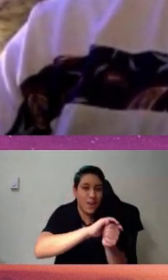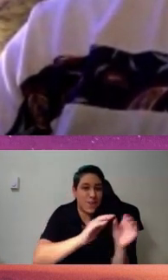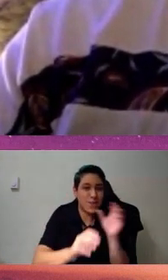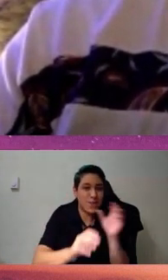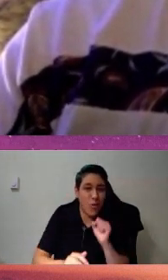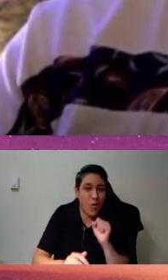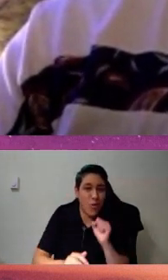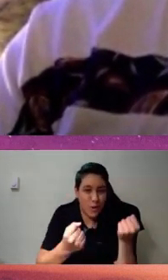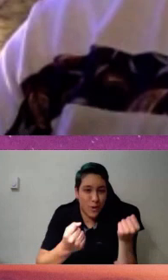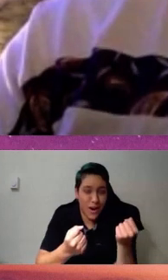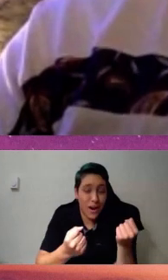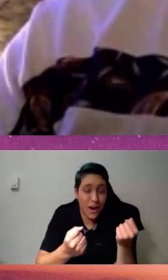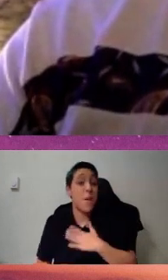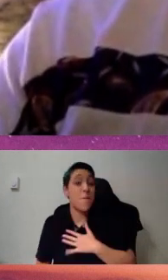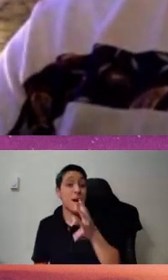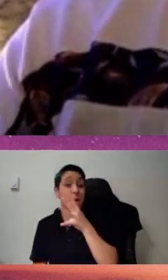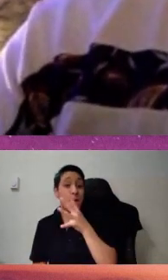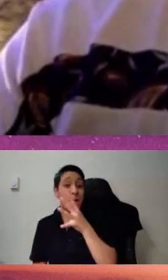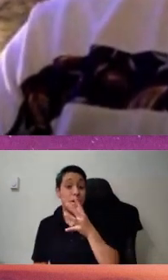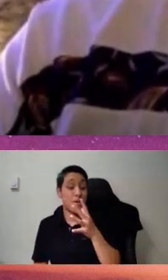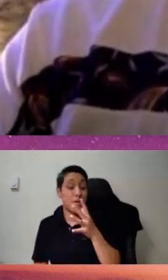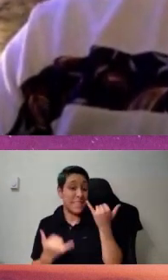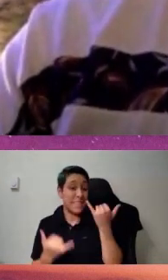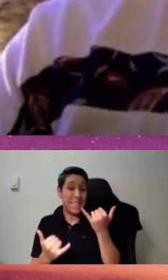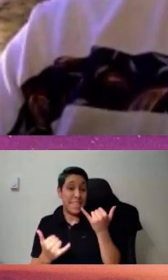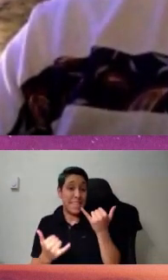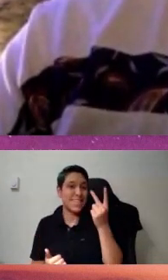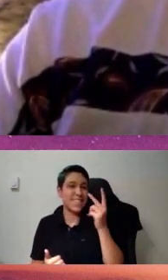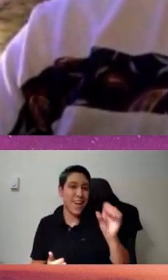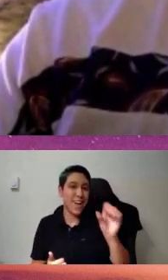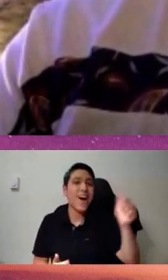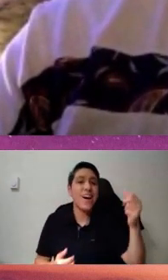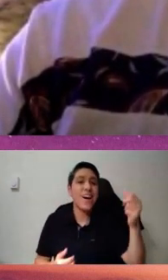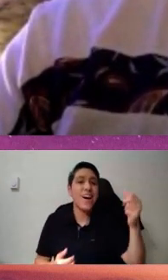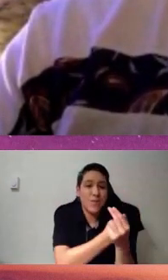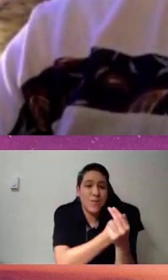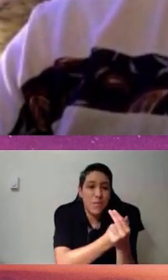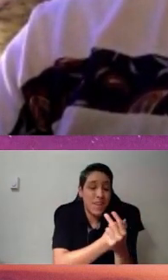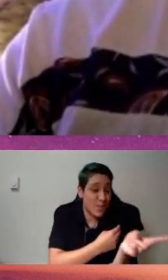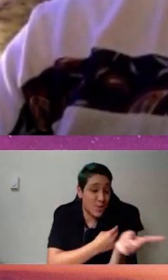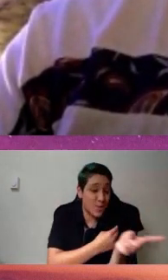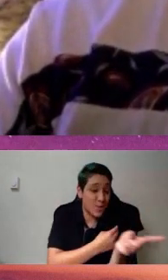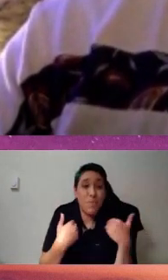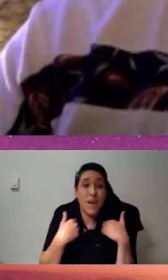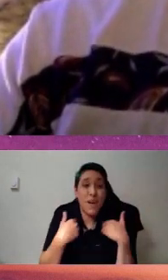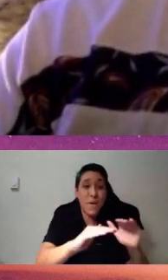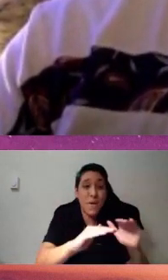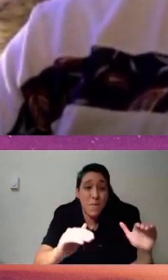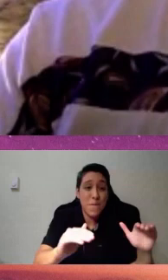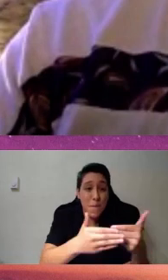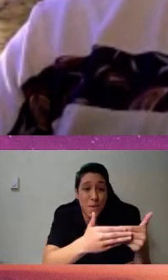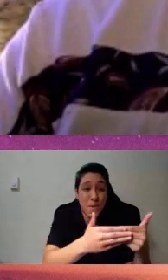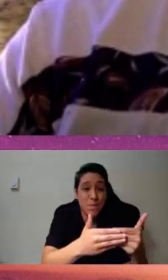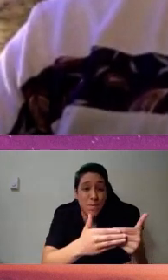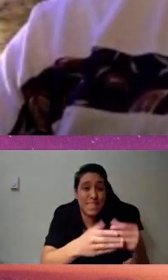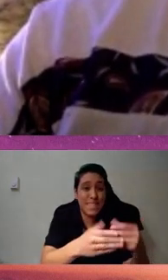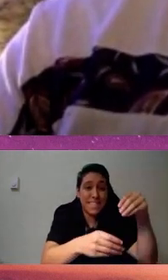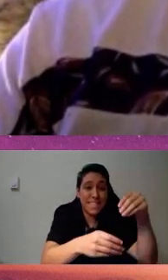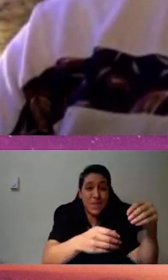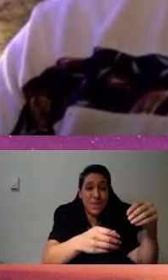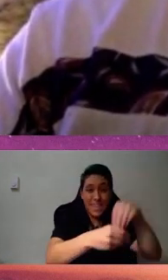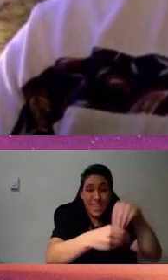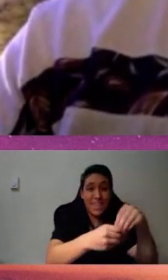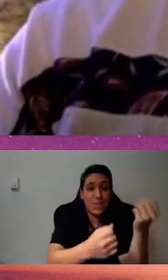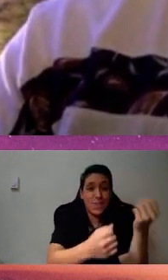discovered today it was actually a mother rabbit, and it had children underneath the car. And it needed our space